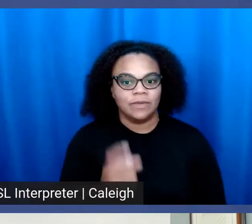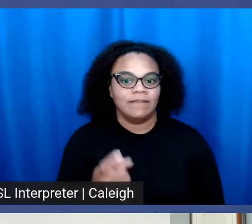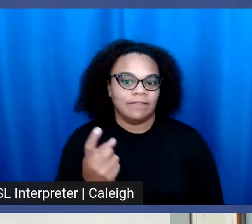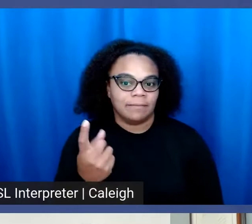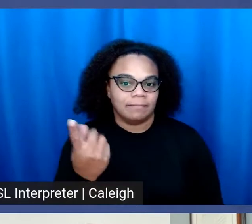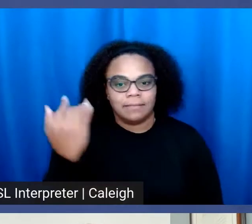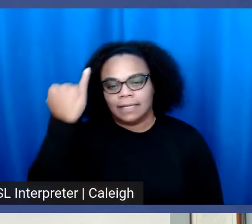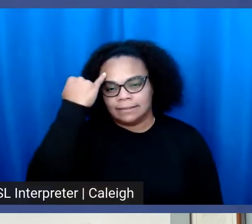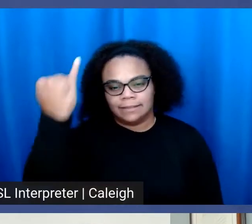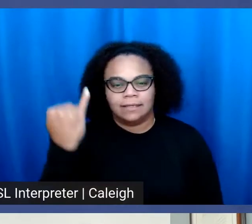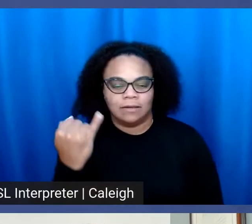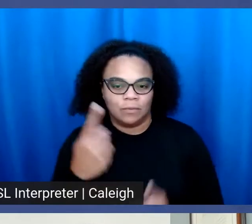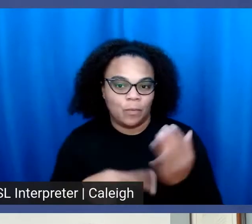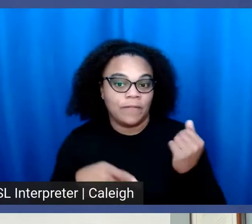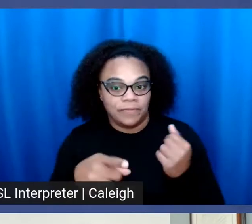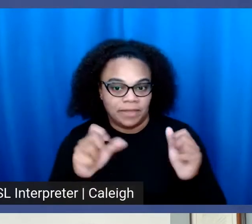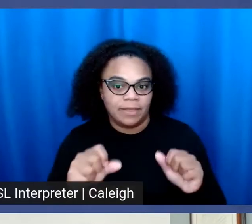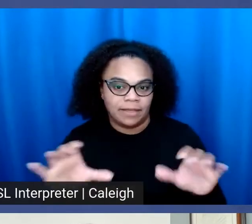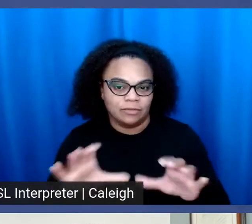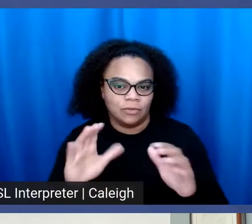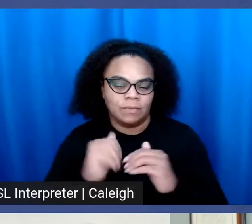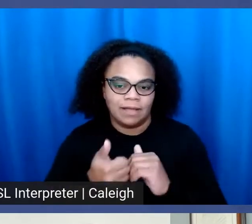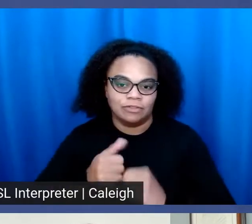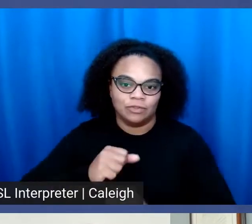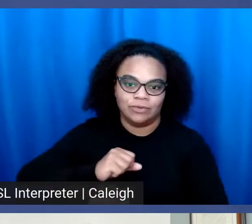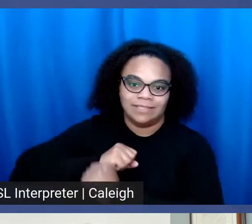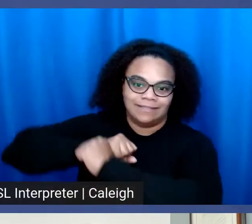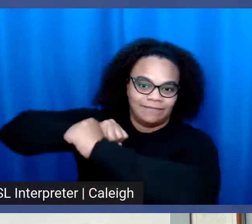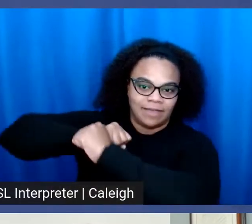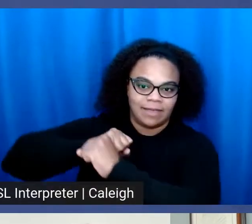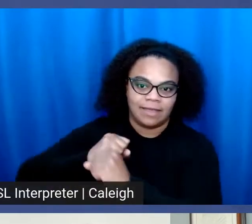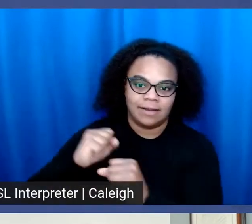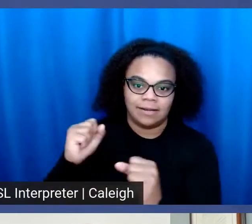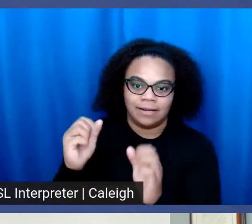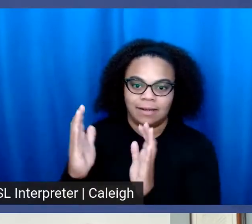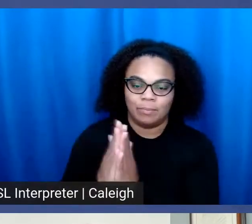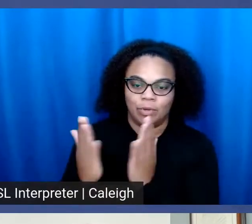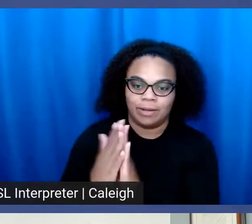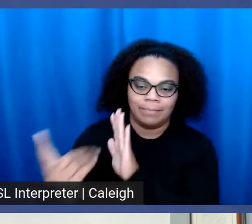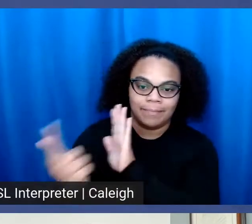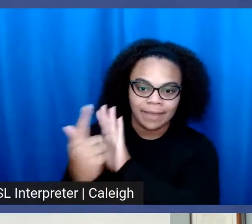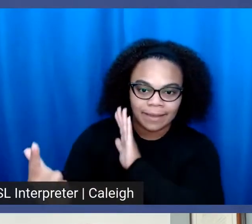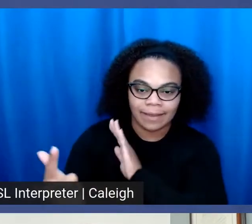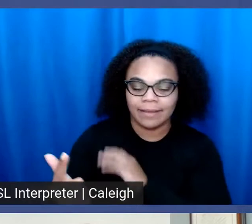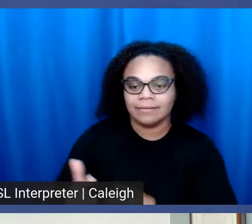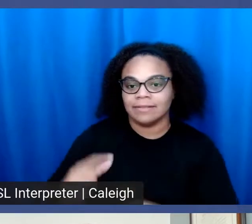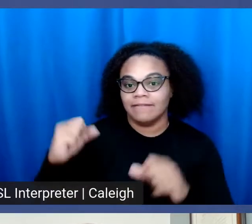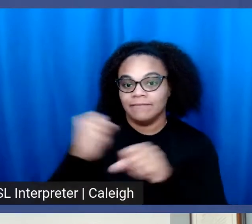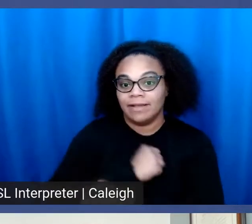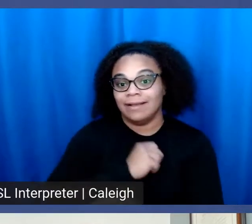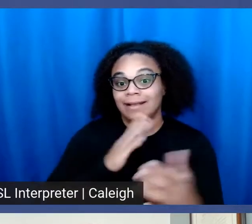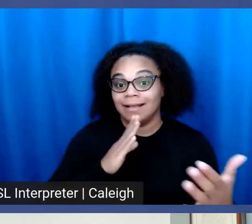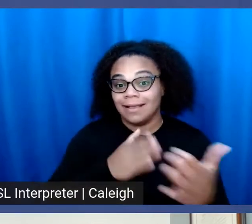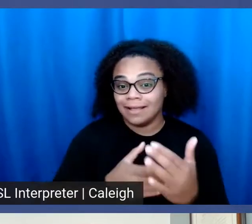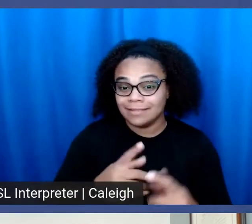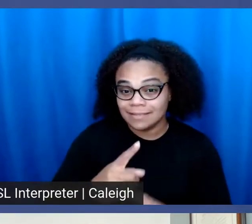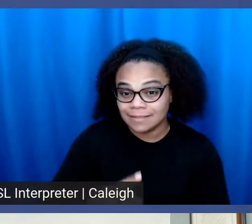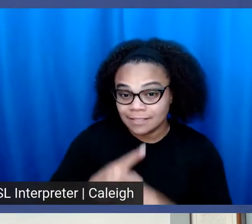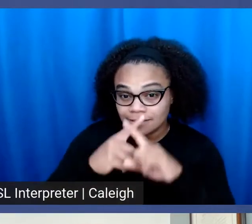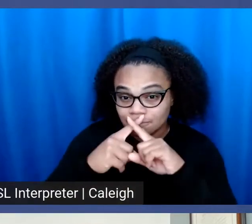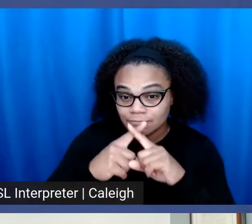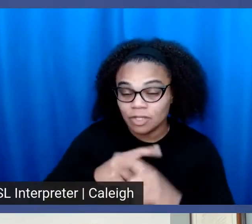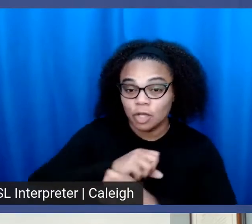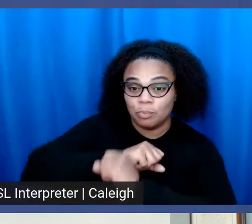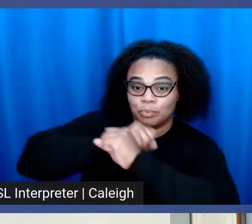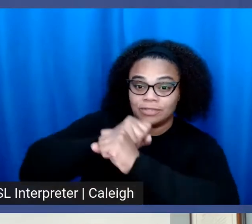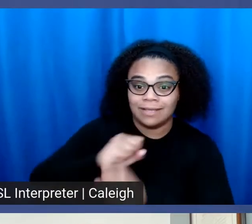do to defend book bans, to fight against censorship, to protect the libraries, to protect